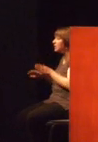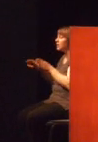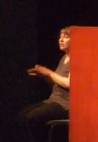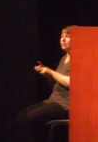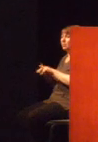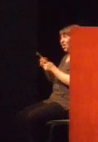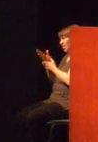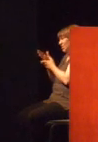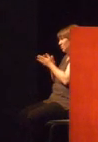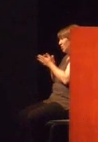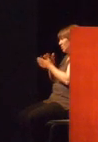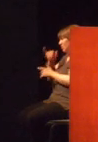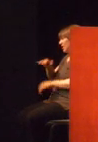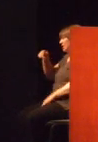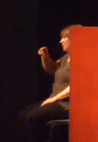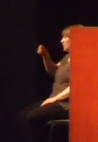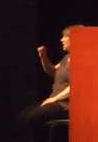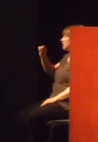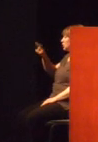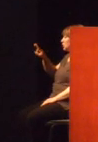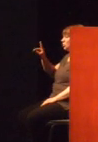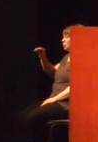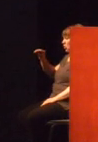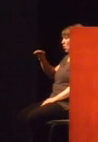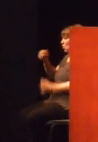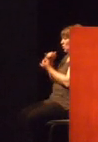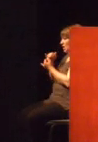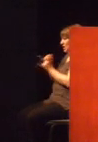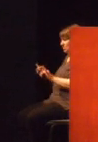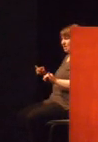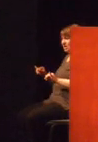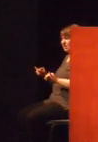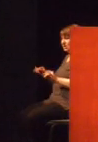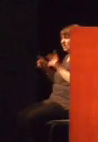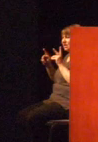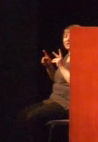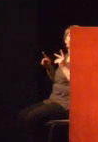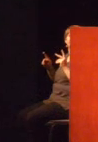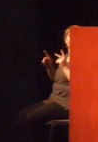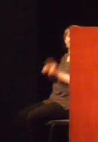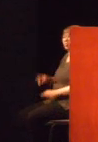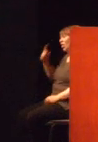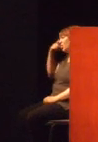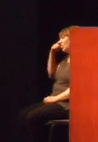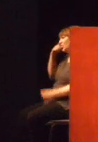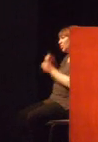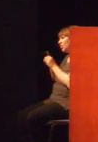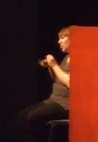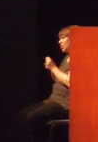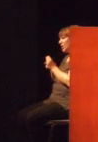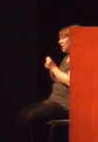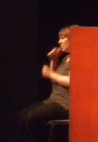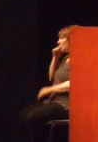about, the thing that characterizes the pseudo-independence stage is that people tend to think about racism and